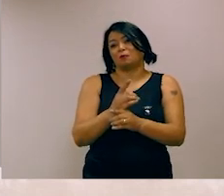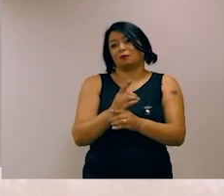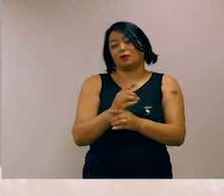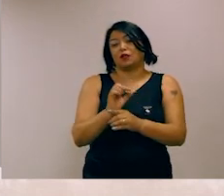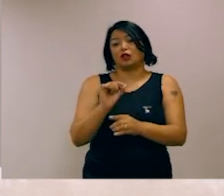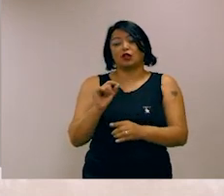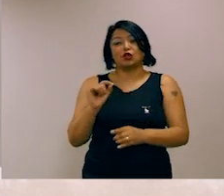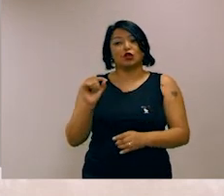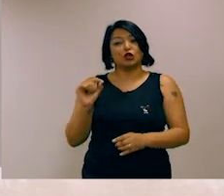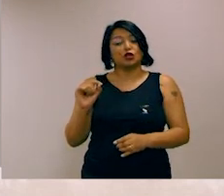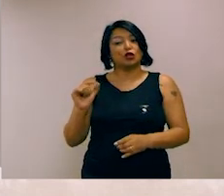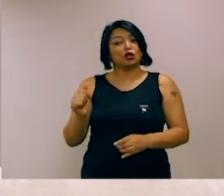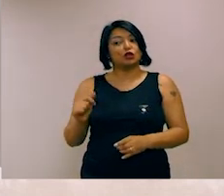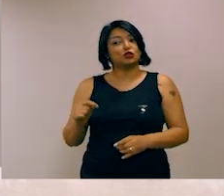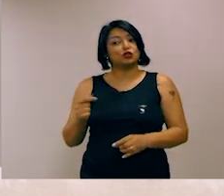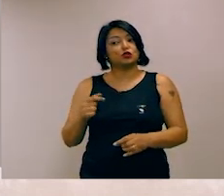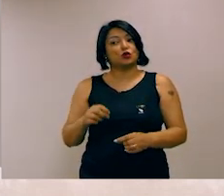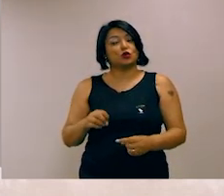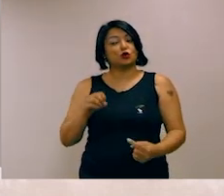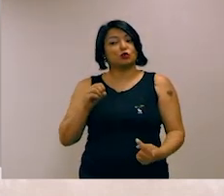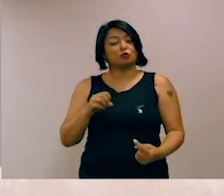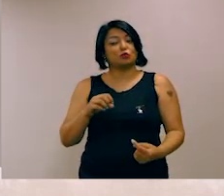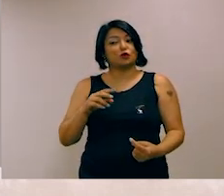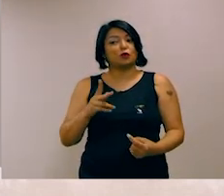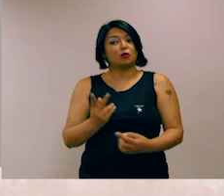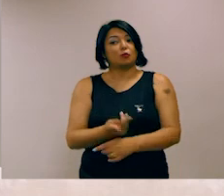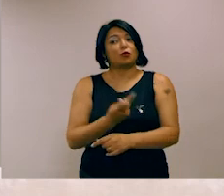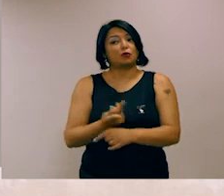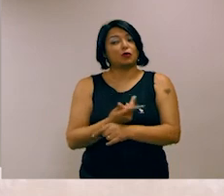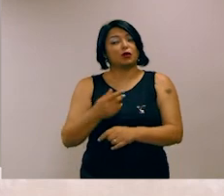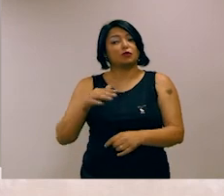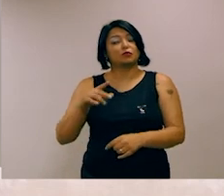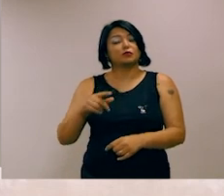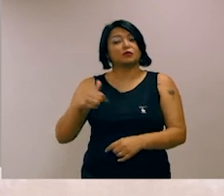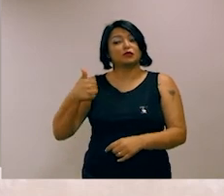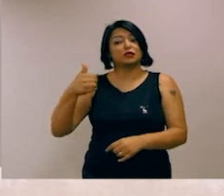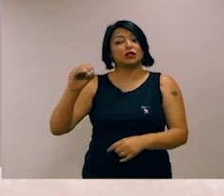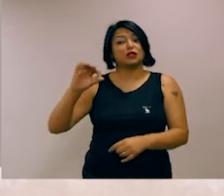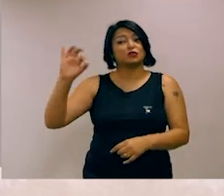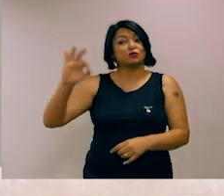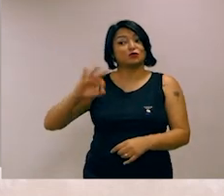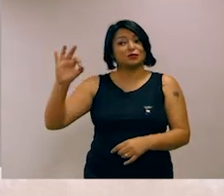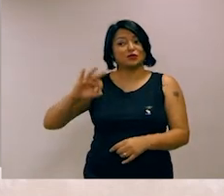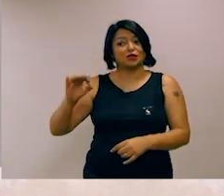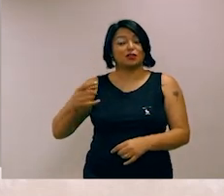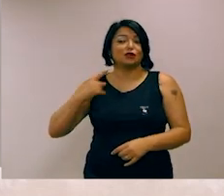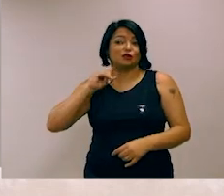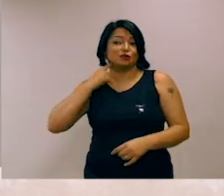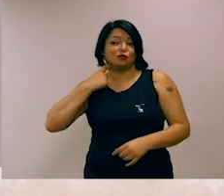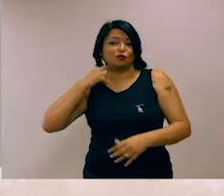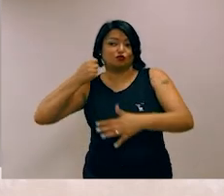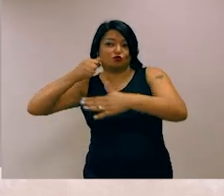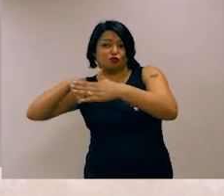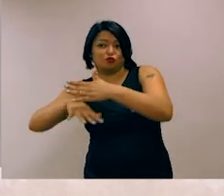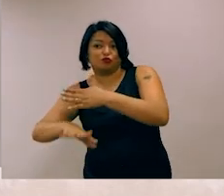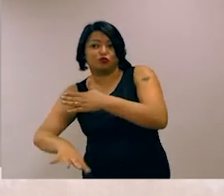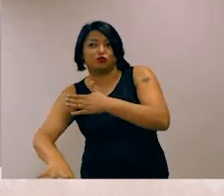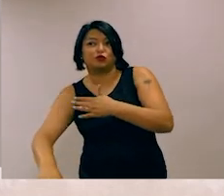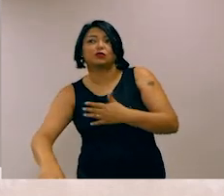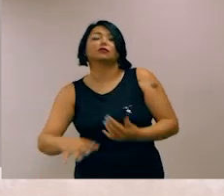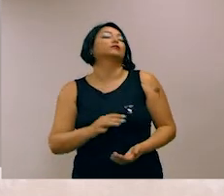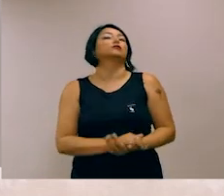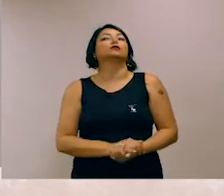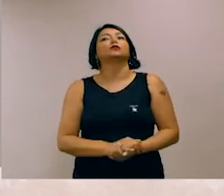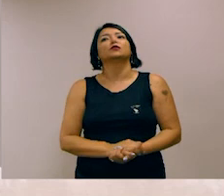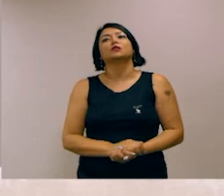even though we have only explored 10% of the tailings. But I'm sure that we can still